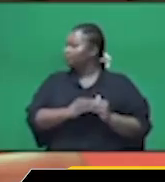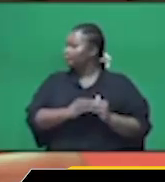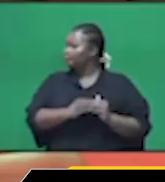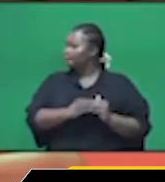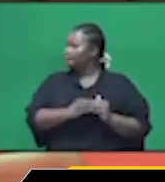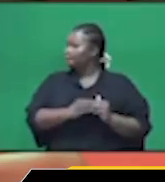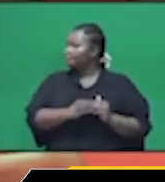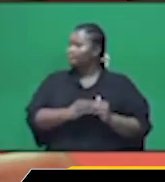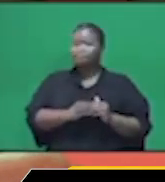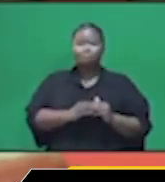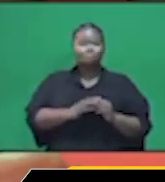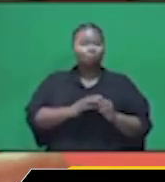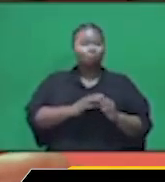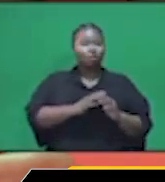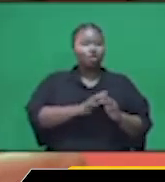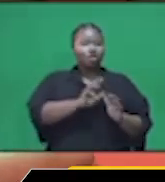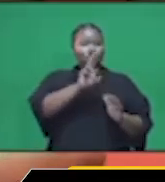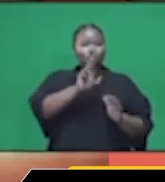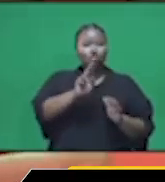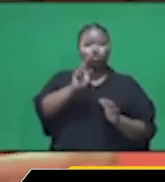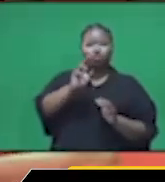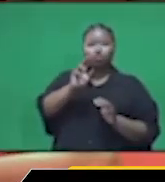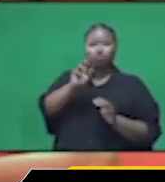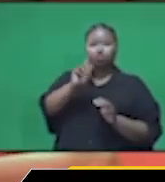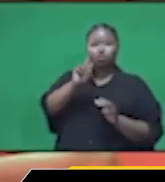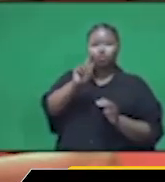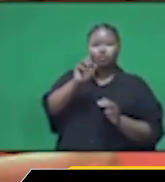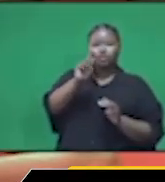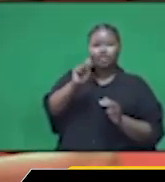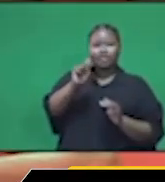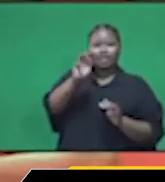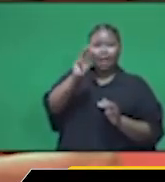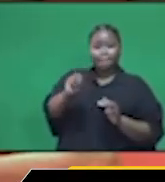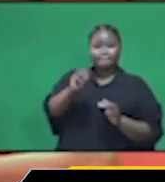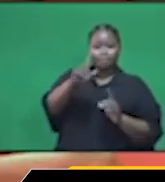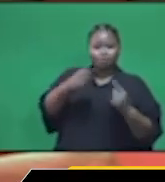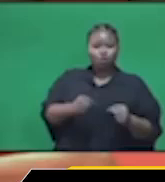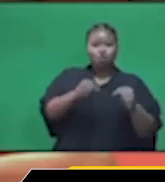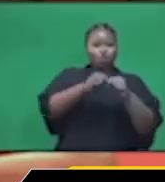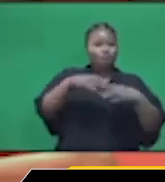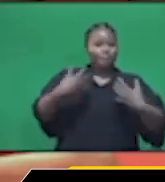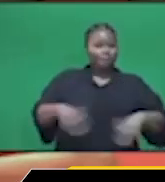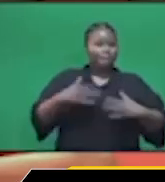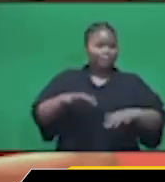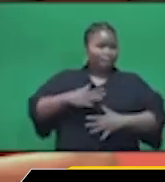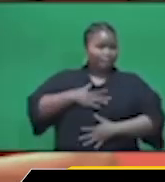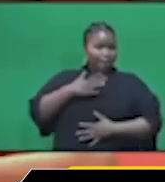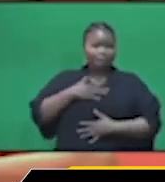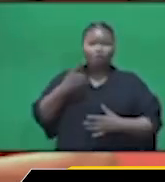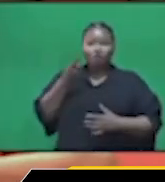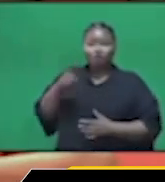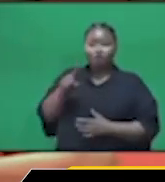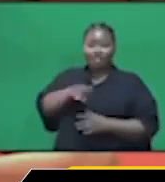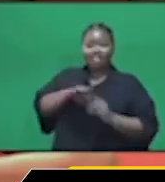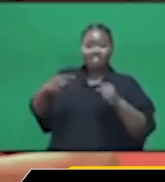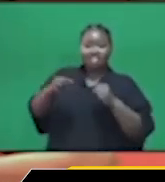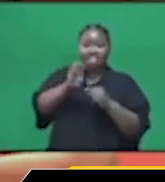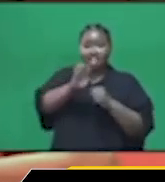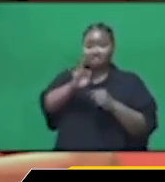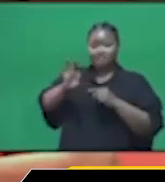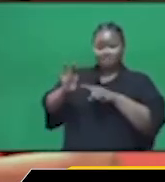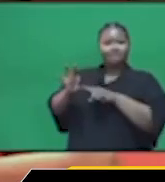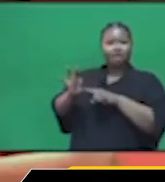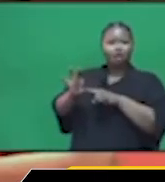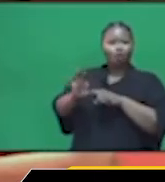As the United African Transformation extend its heartfelt gratitude to the economic freedom fighters for